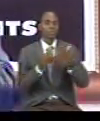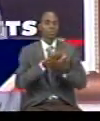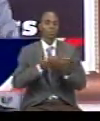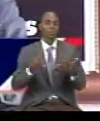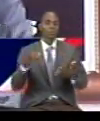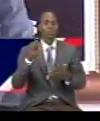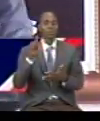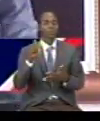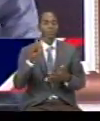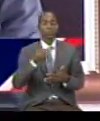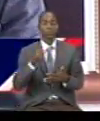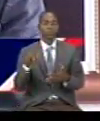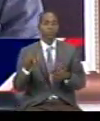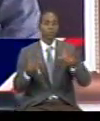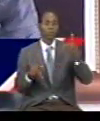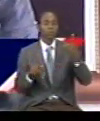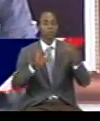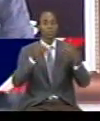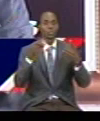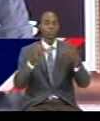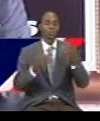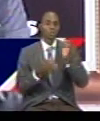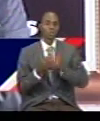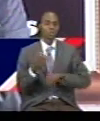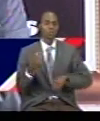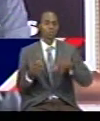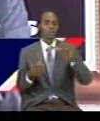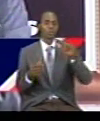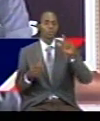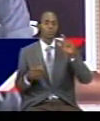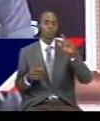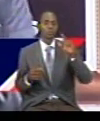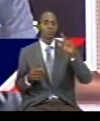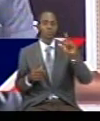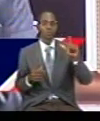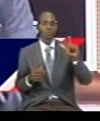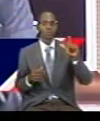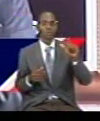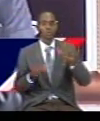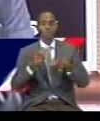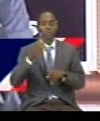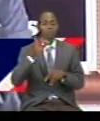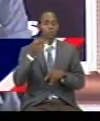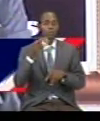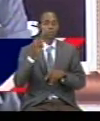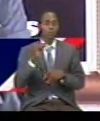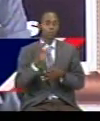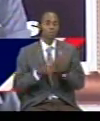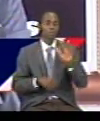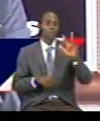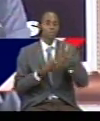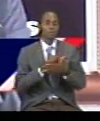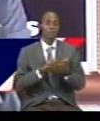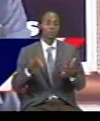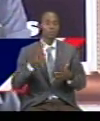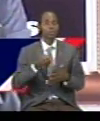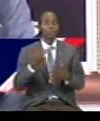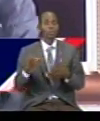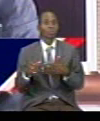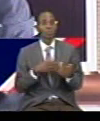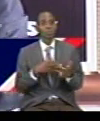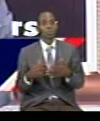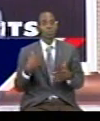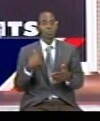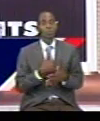22. 1 John chapter 3, verse 22. And whatsoever we ask, we receive of